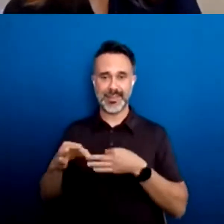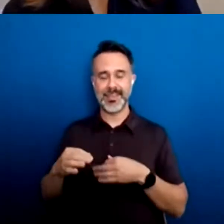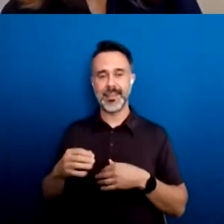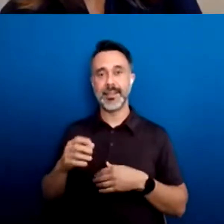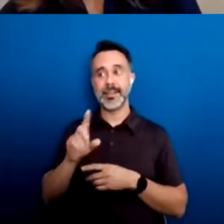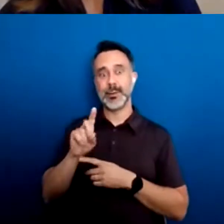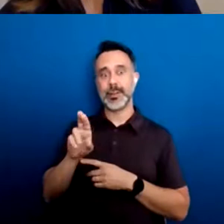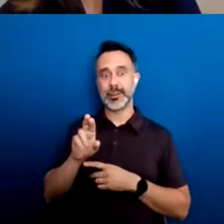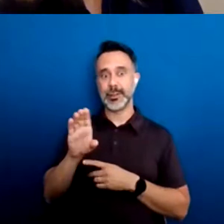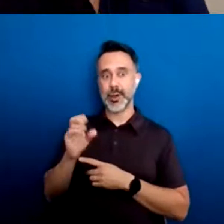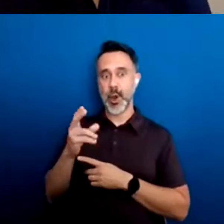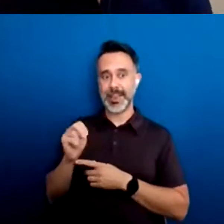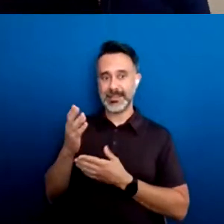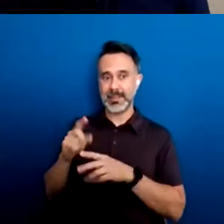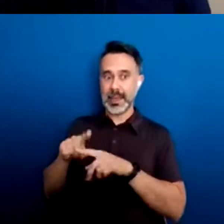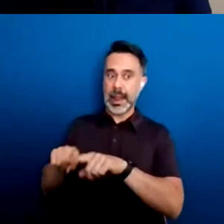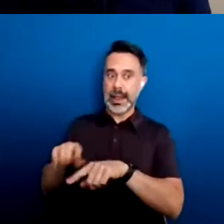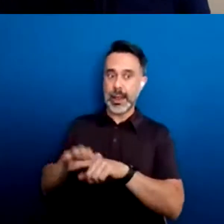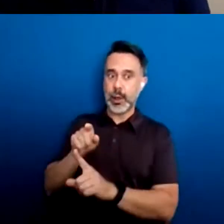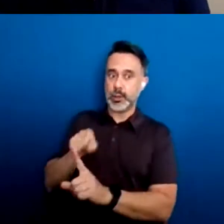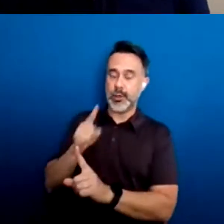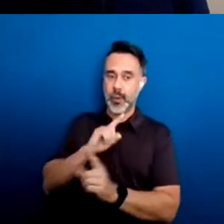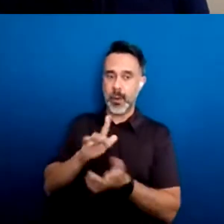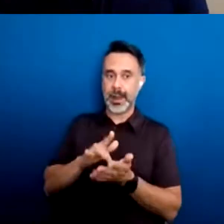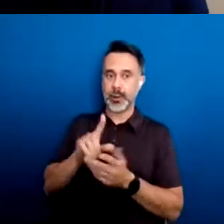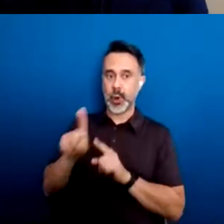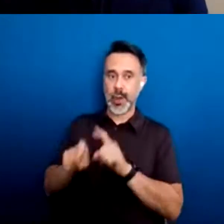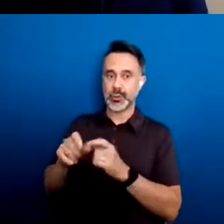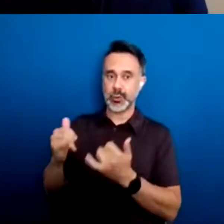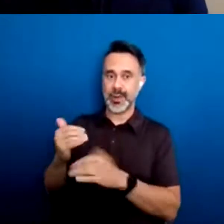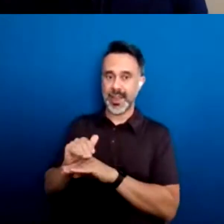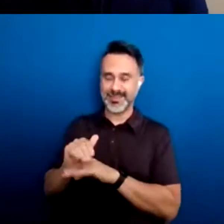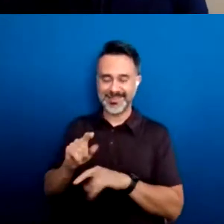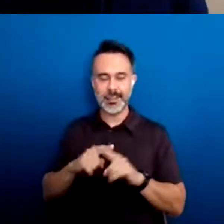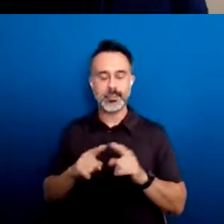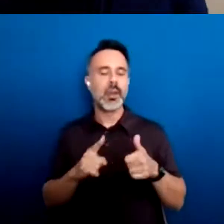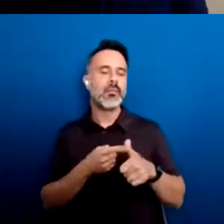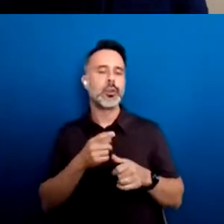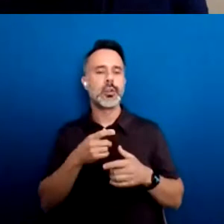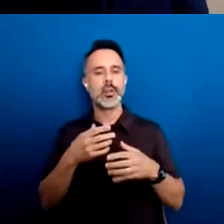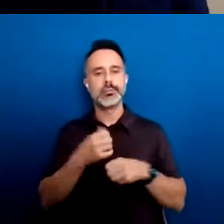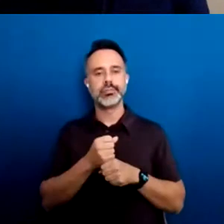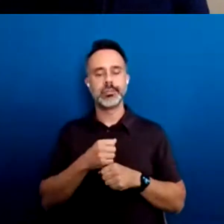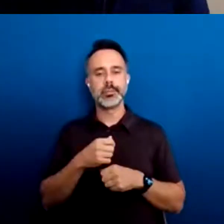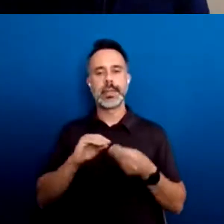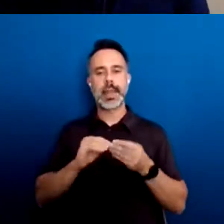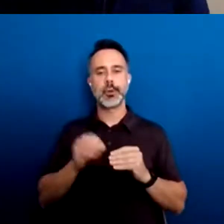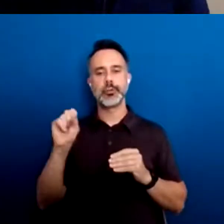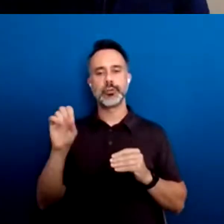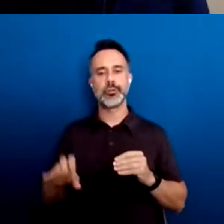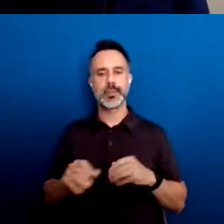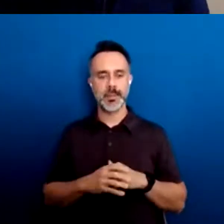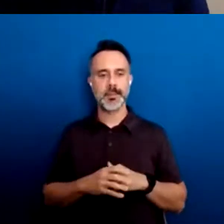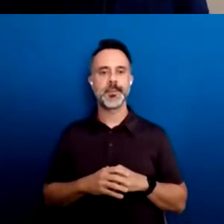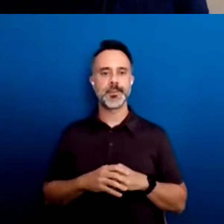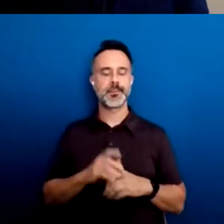for some of the medical questions tonight, but I want to start with a quick update of the numbers. So as of this